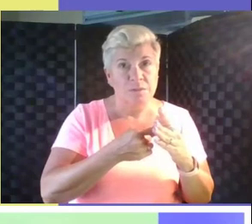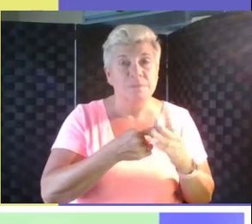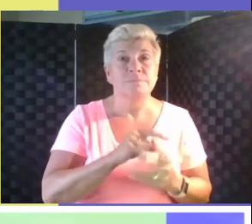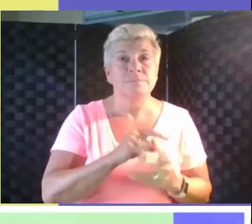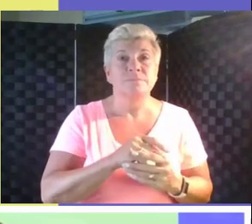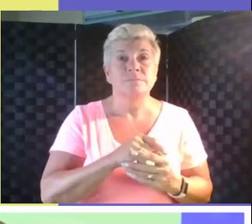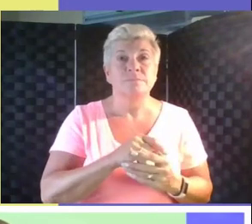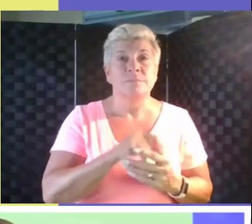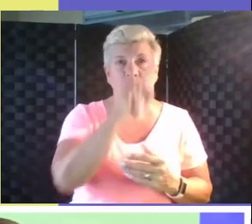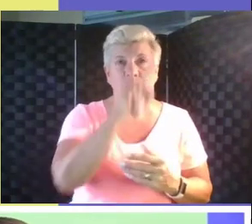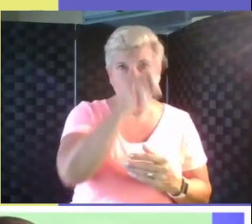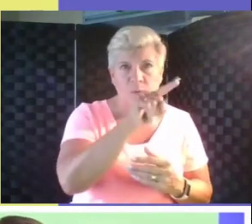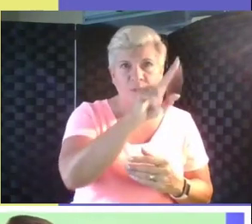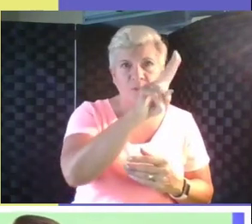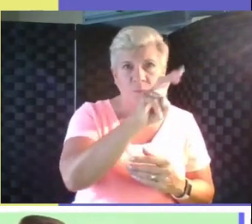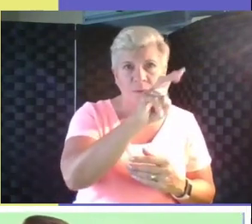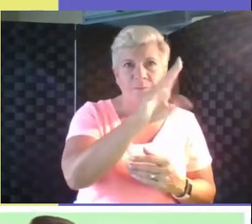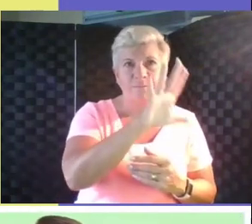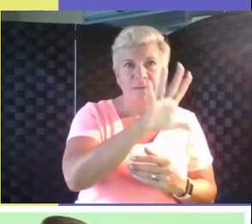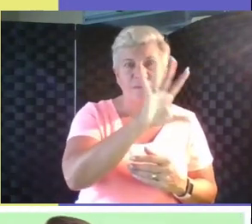number line. So let's write that,